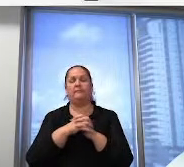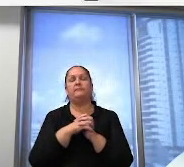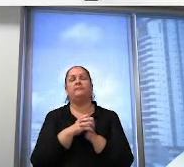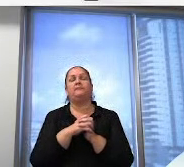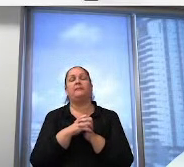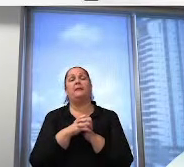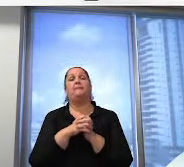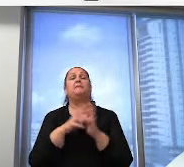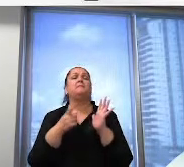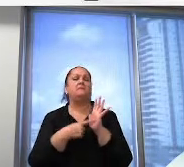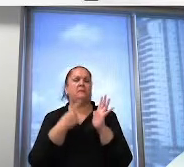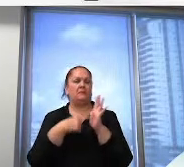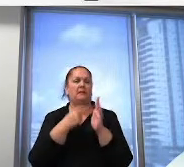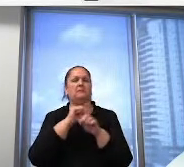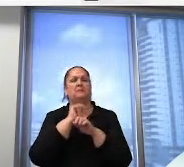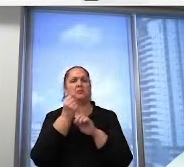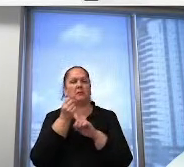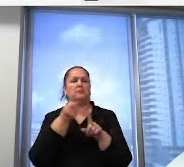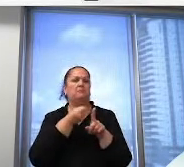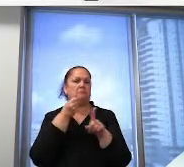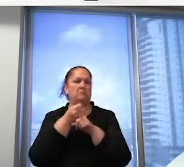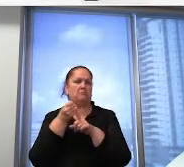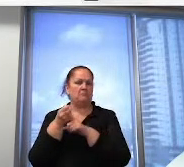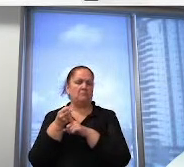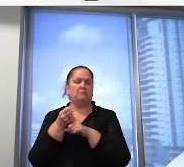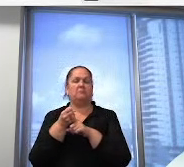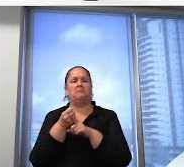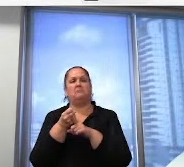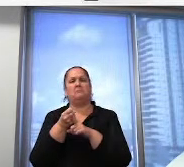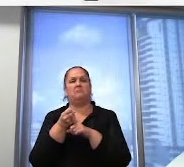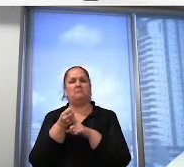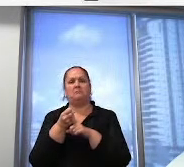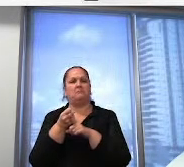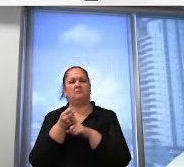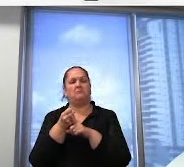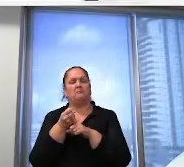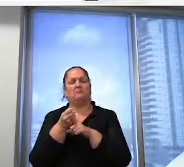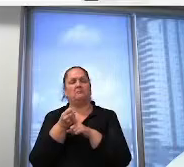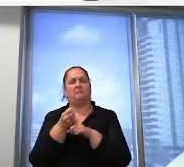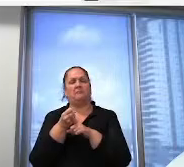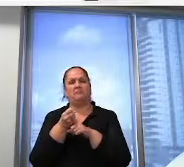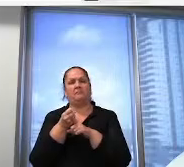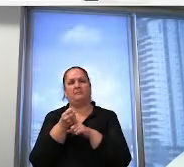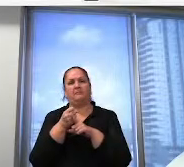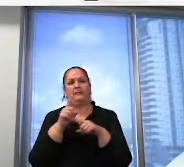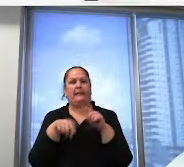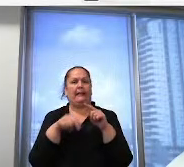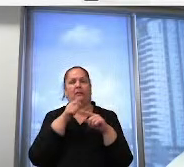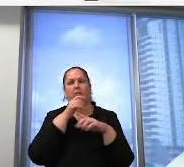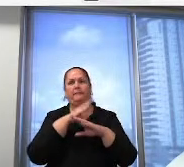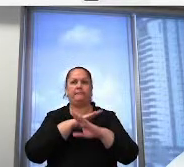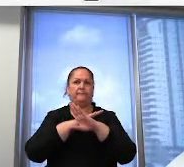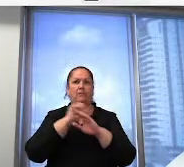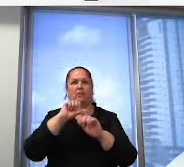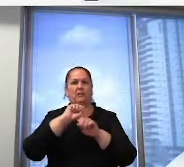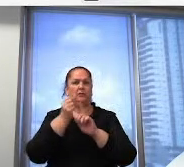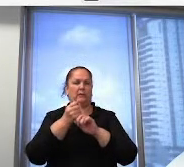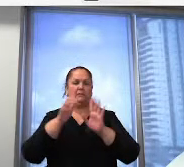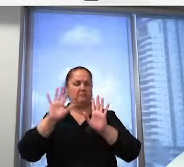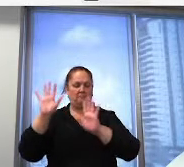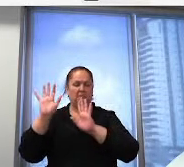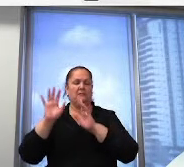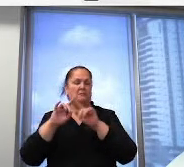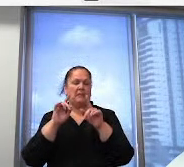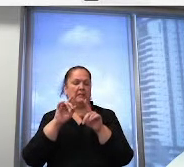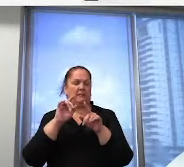its way. Occasionally, you have situations that might not be, conducive for other barriers or other